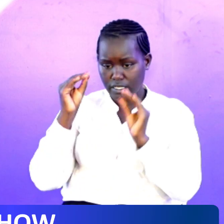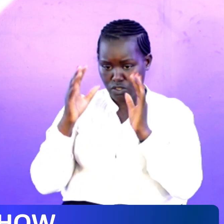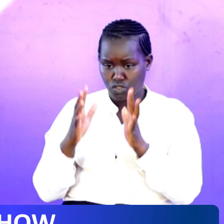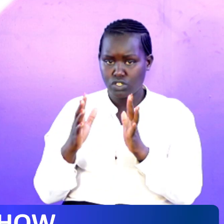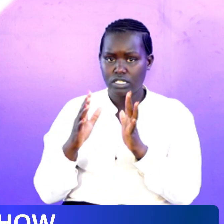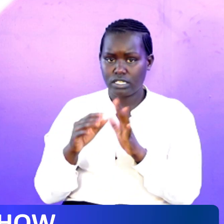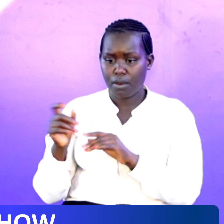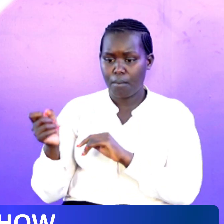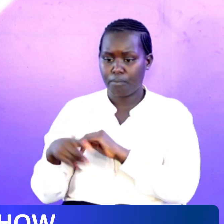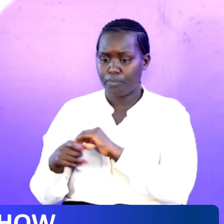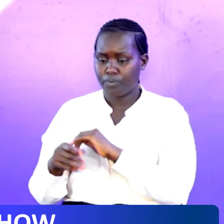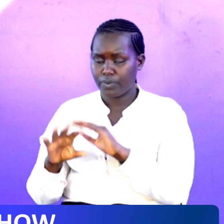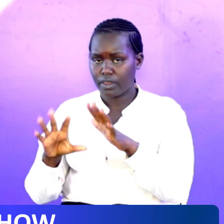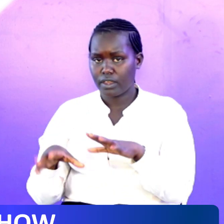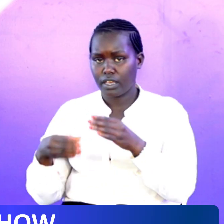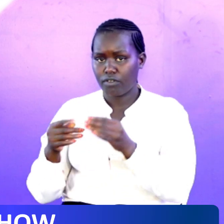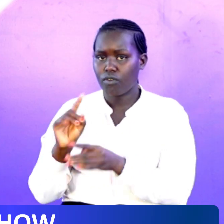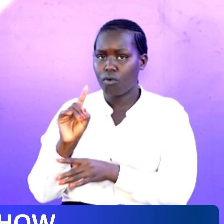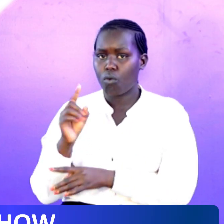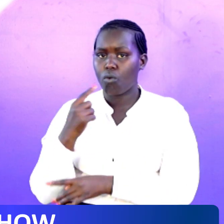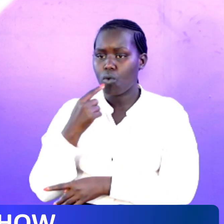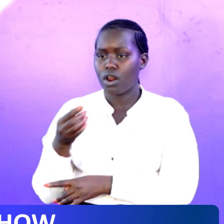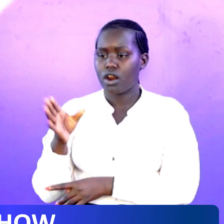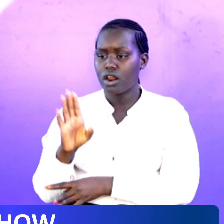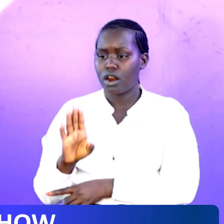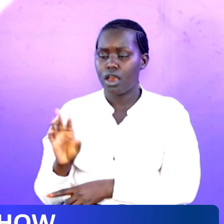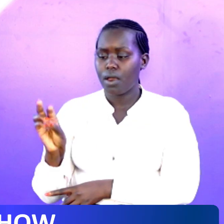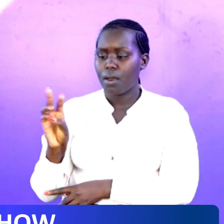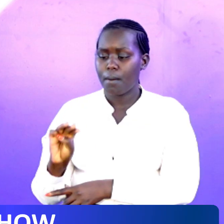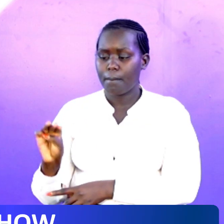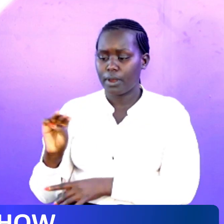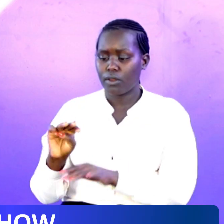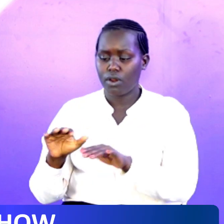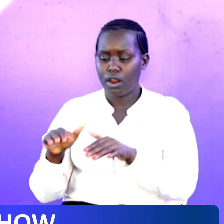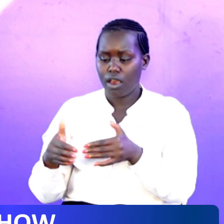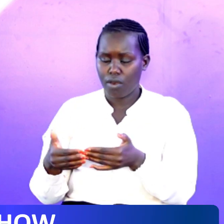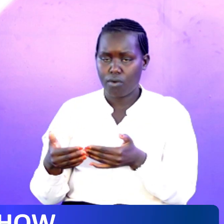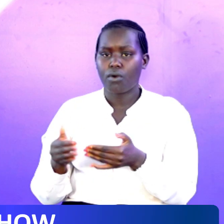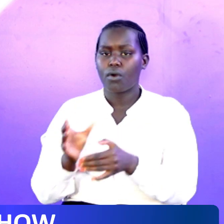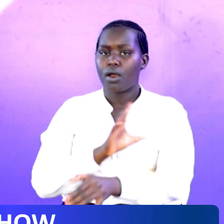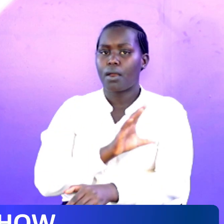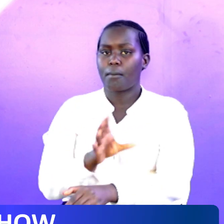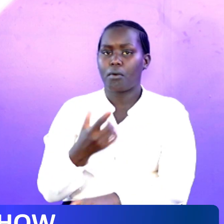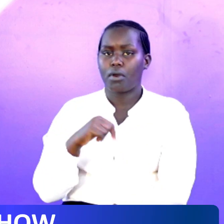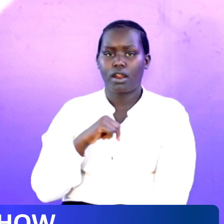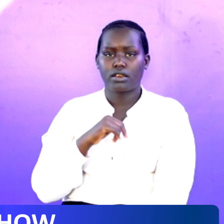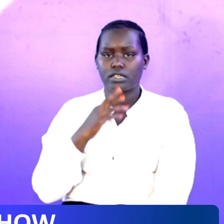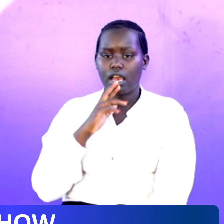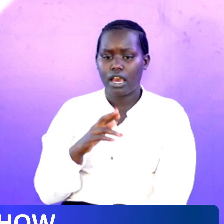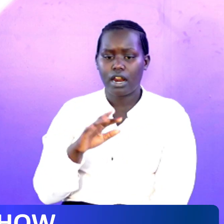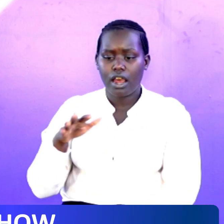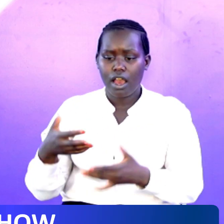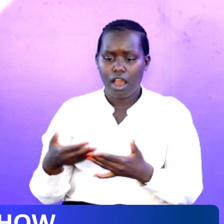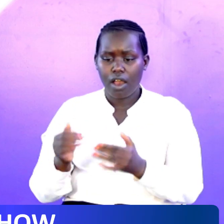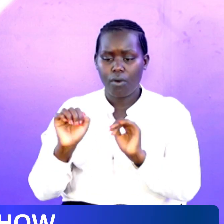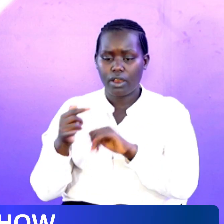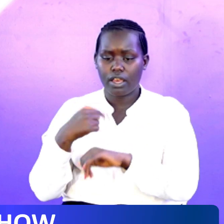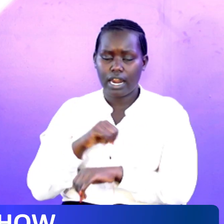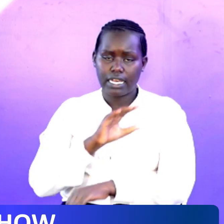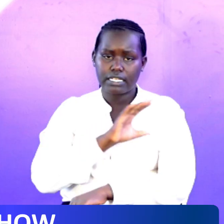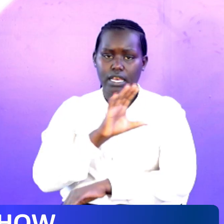decide to give them 100 million in one day in a handout. How empowered are we? So the first thing is, how do we empower